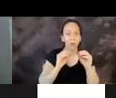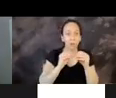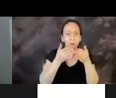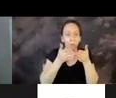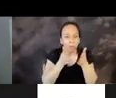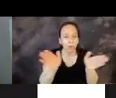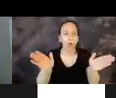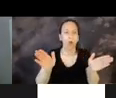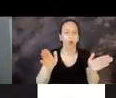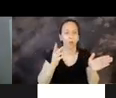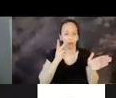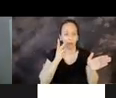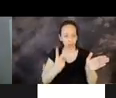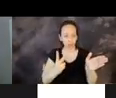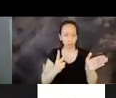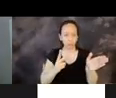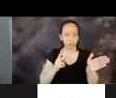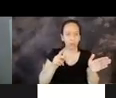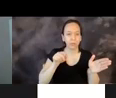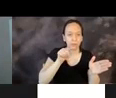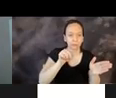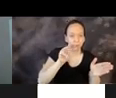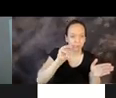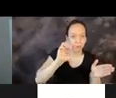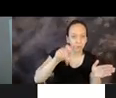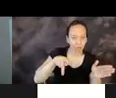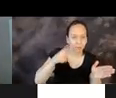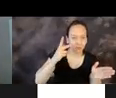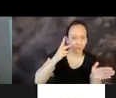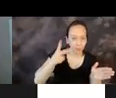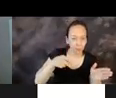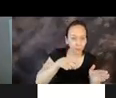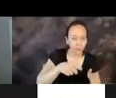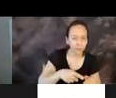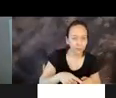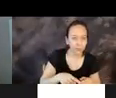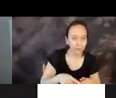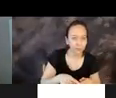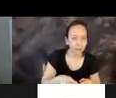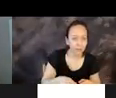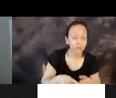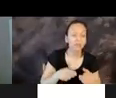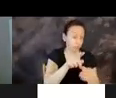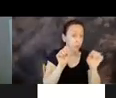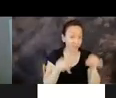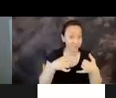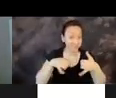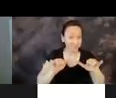like, so you can visit the map view. So in the map, you can also input addresses.